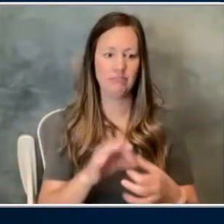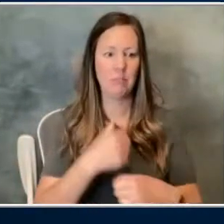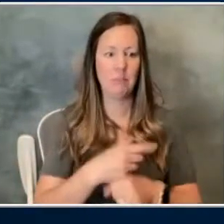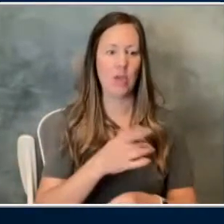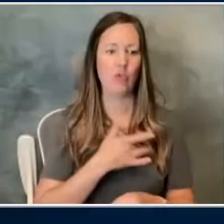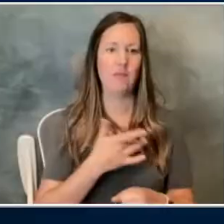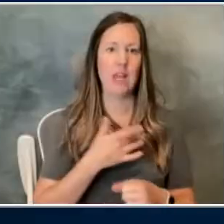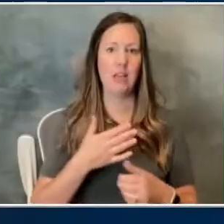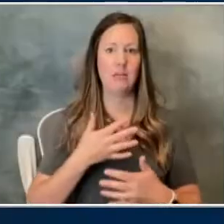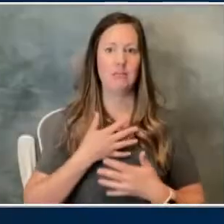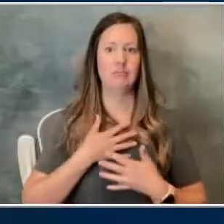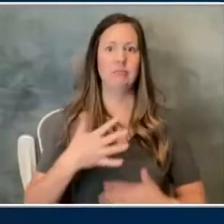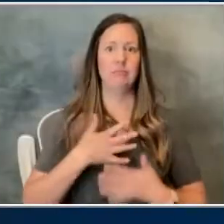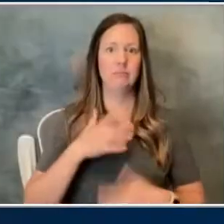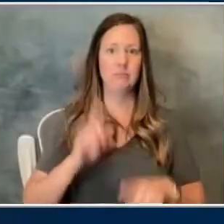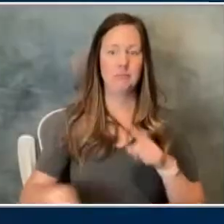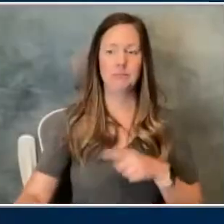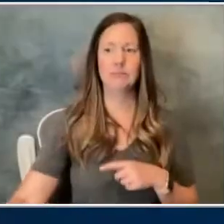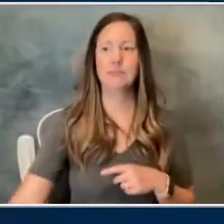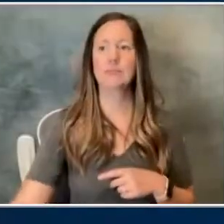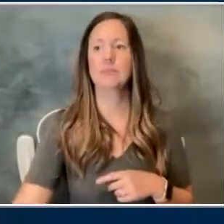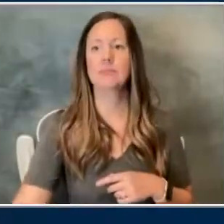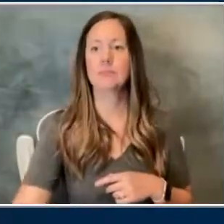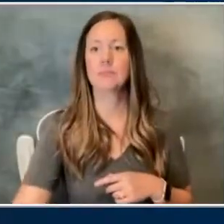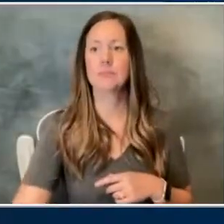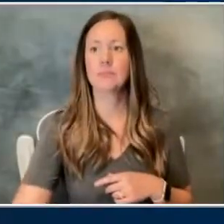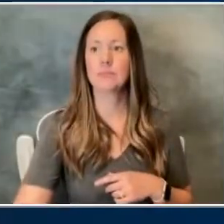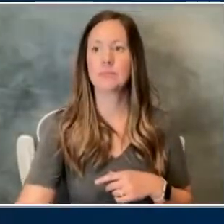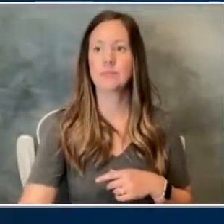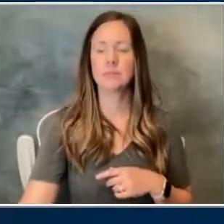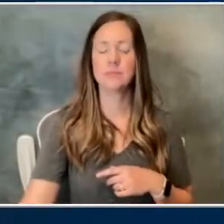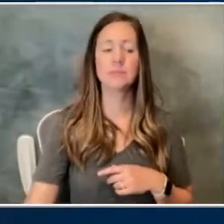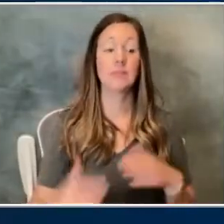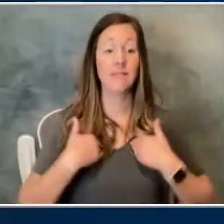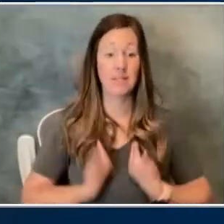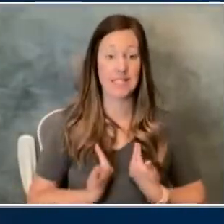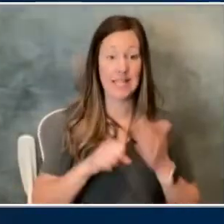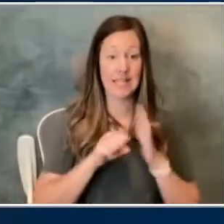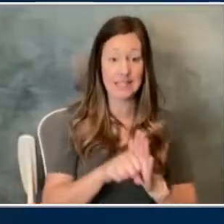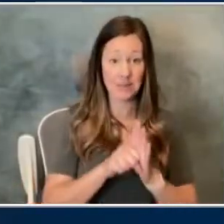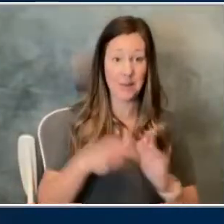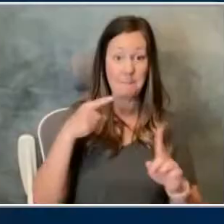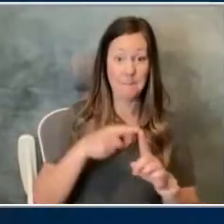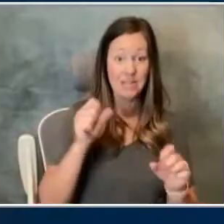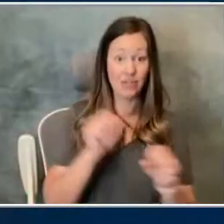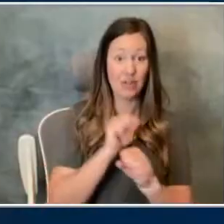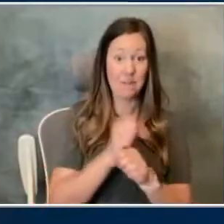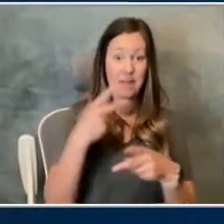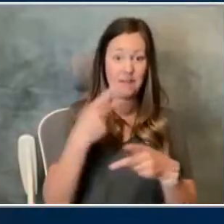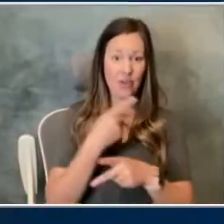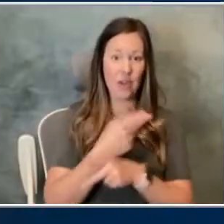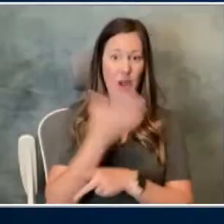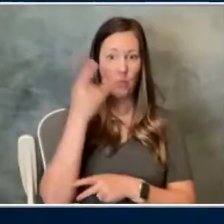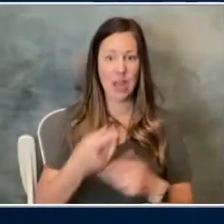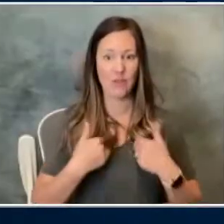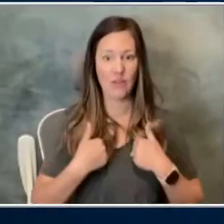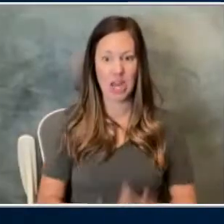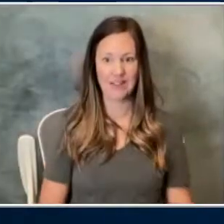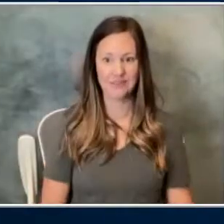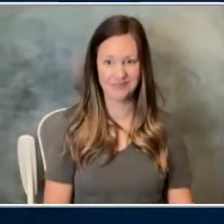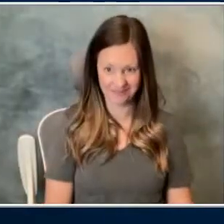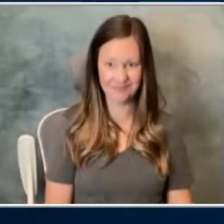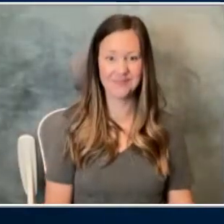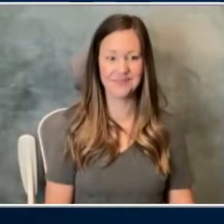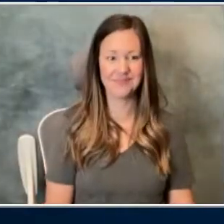breath. The reality is fatigue is a symptom. Our job is to figure out why you got it. Alexis. I actually